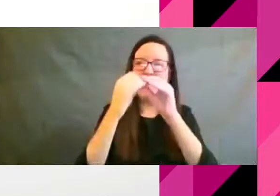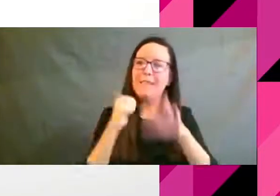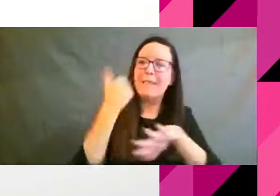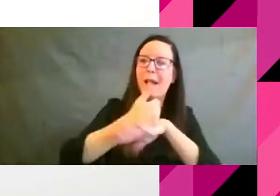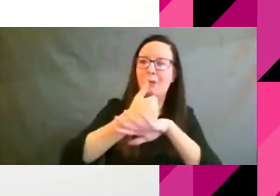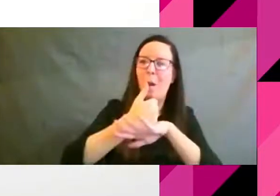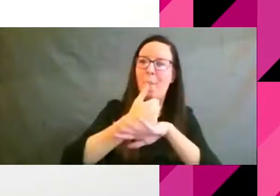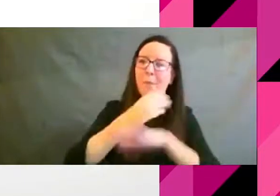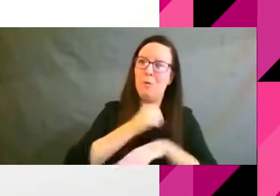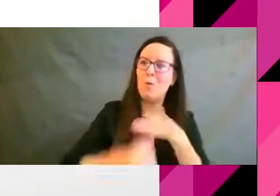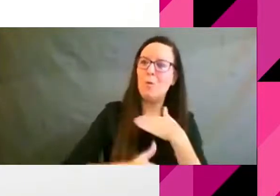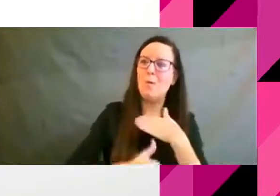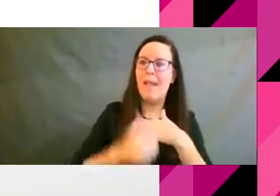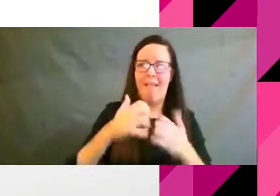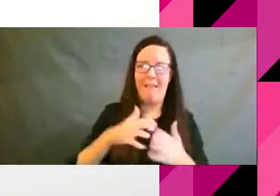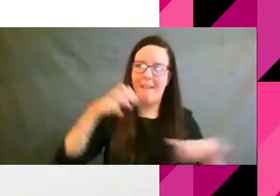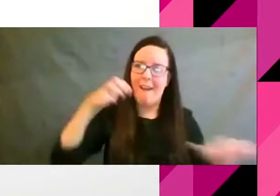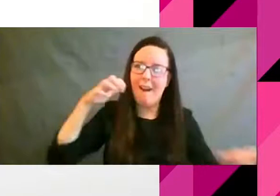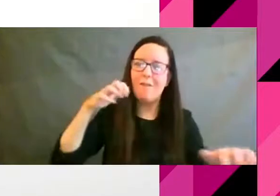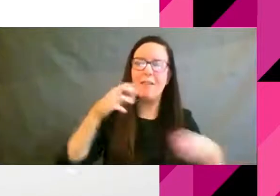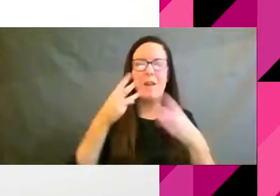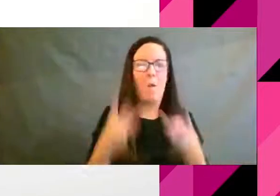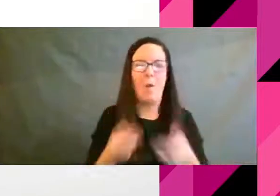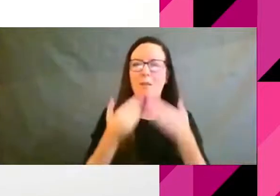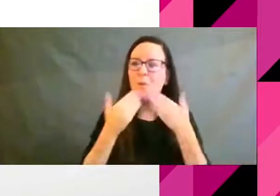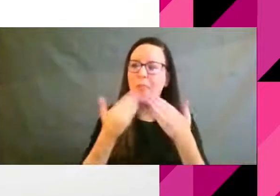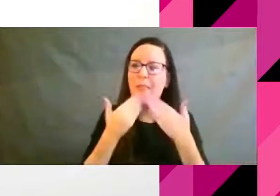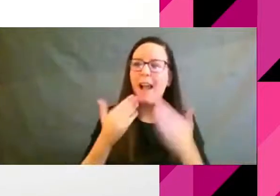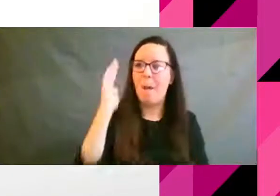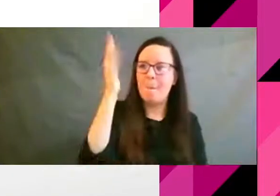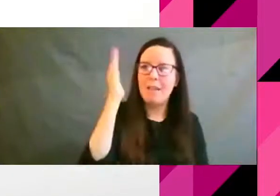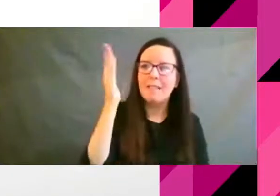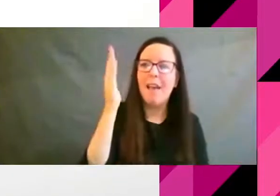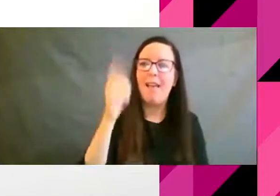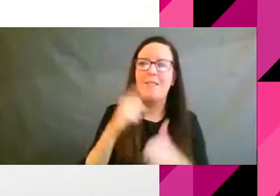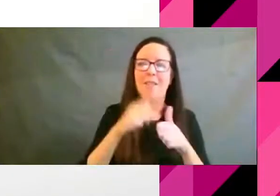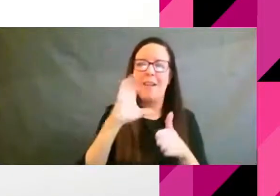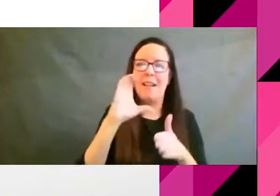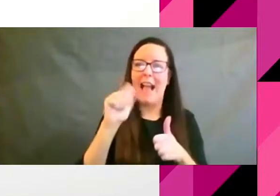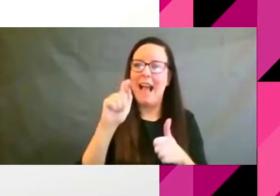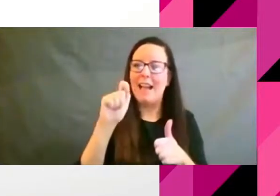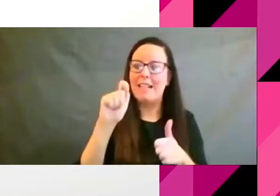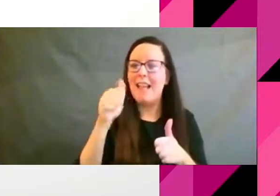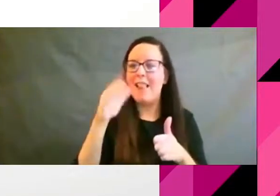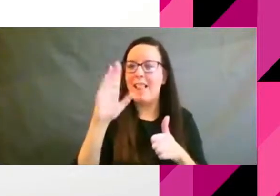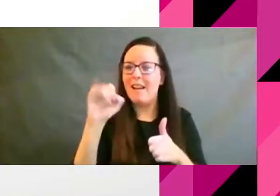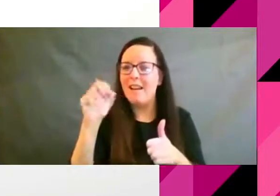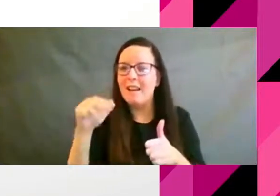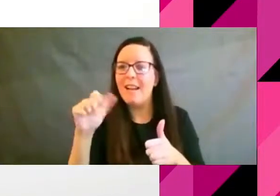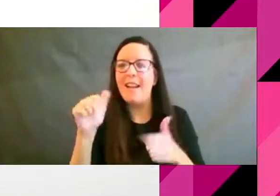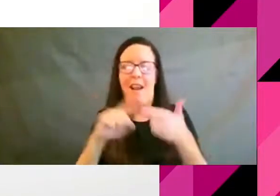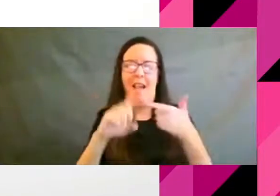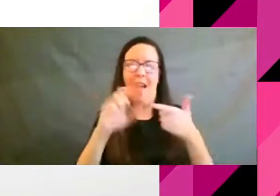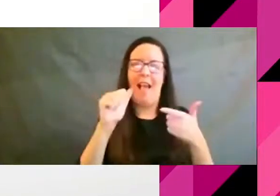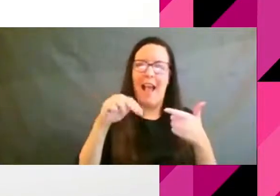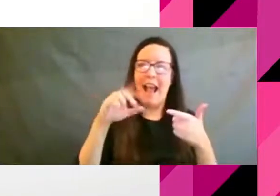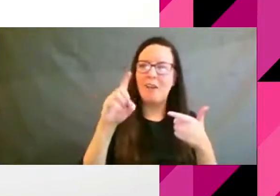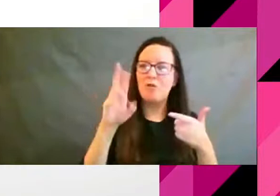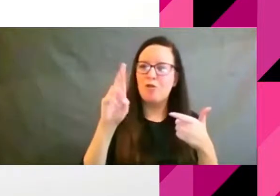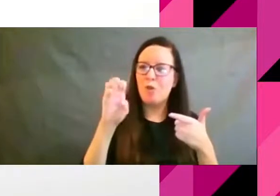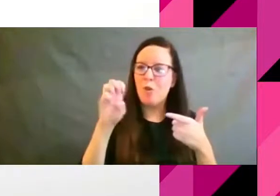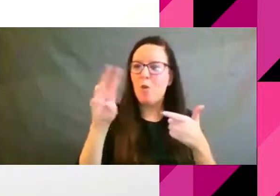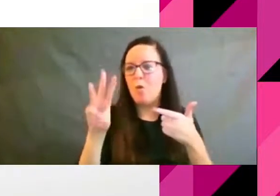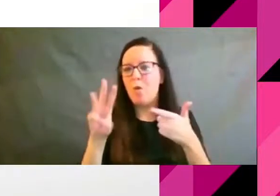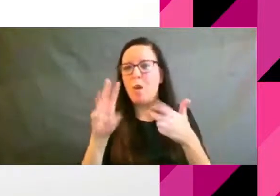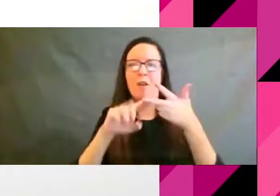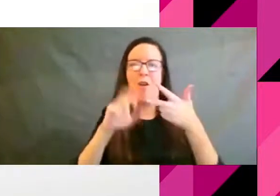thank all our keynote speakers from this morning, Catalina, Andrew, Catherine, Raymond, and Seamus, for giving